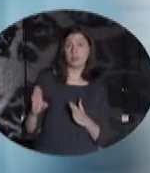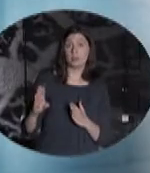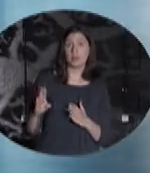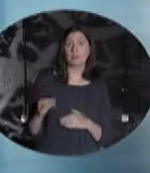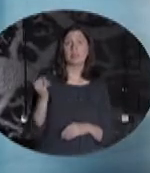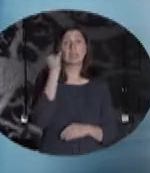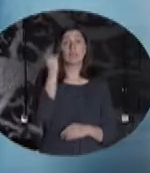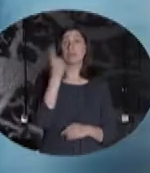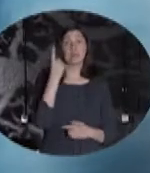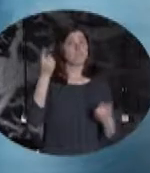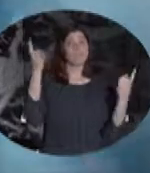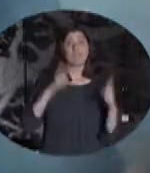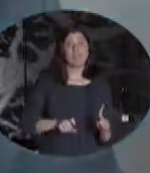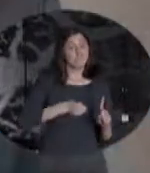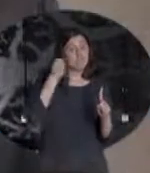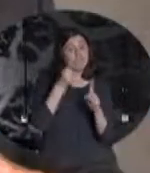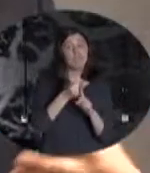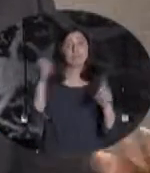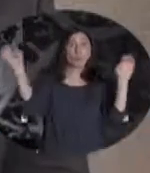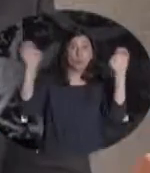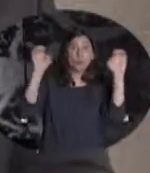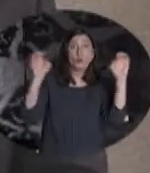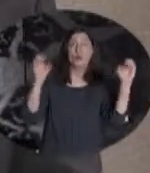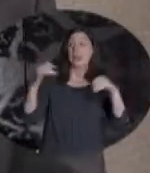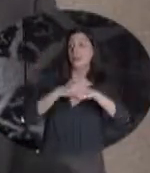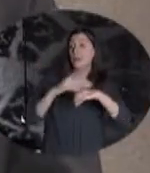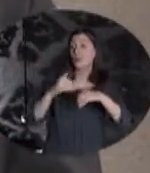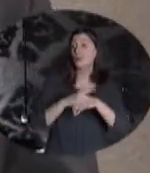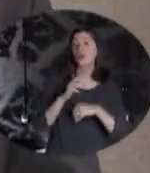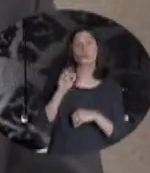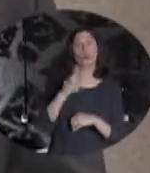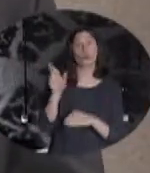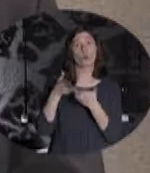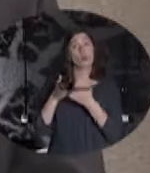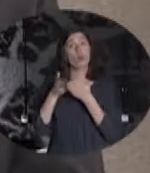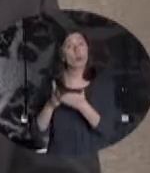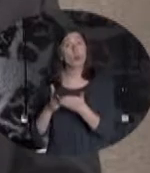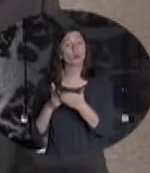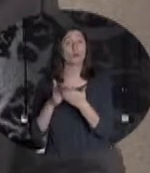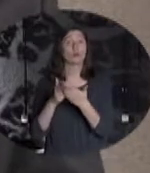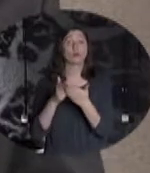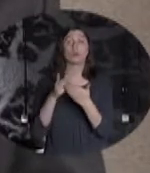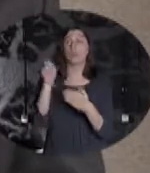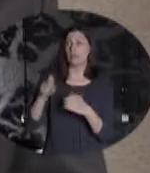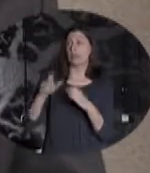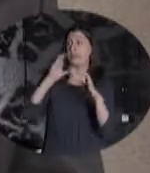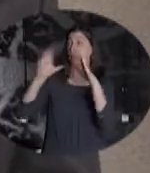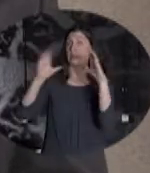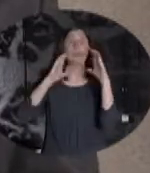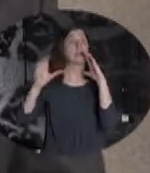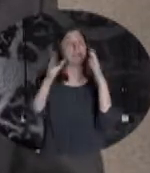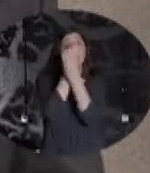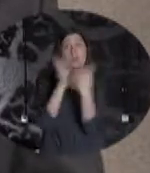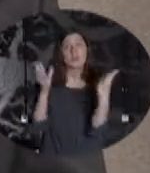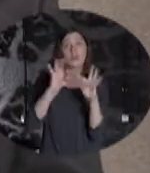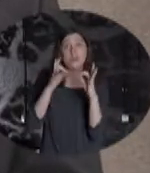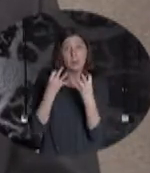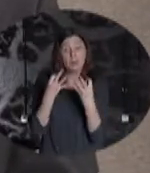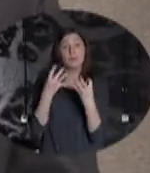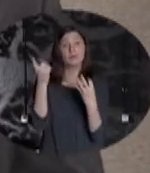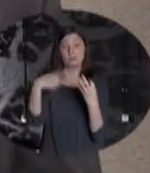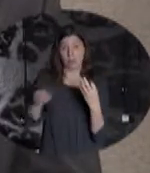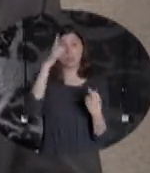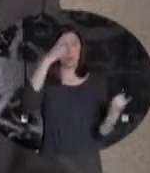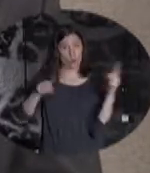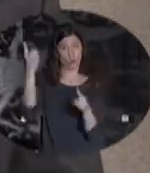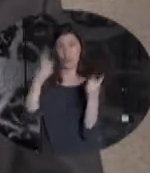If something happens during the summer, if you have an emergency while you're out at the beach or while you're on the boat and that you need to communicate with your family members, you all kind of agree upon, hey, this is